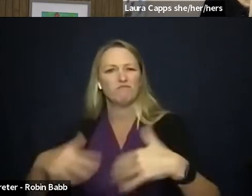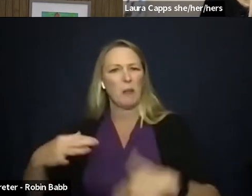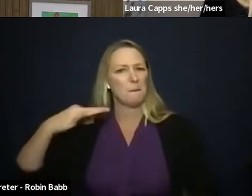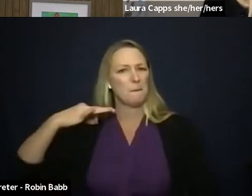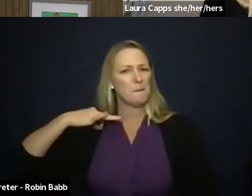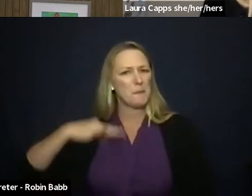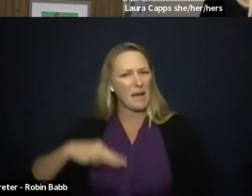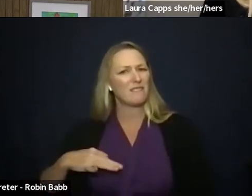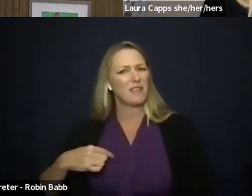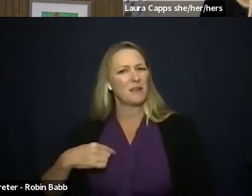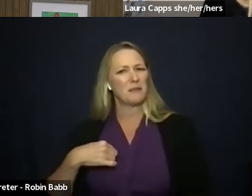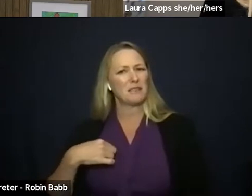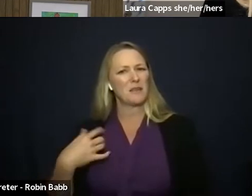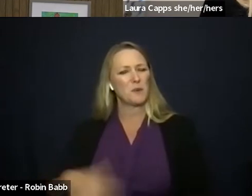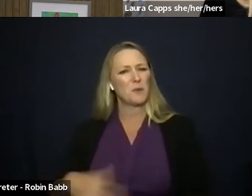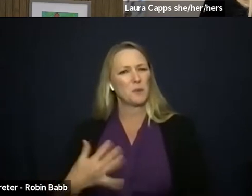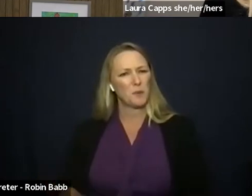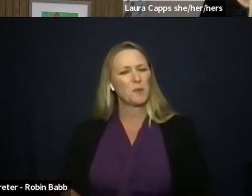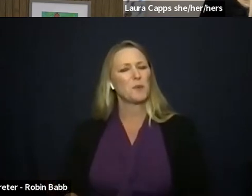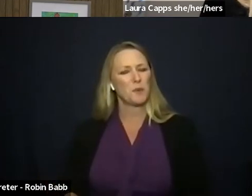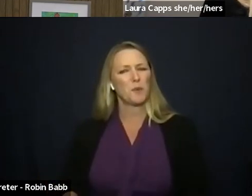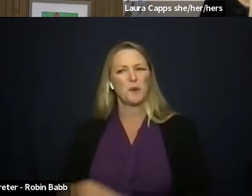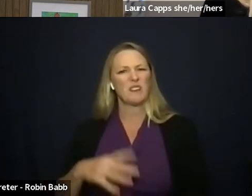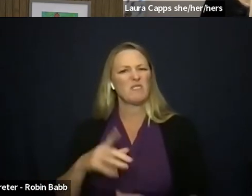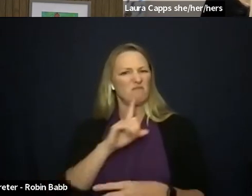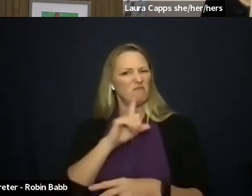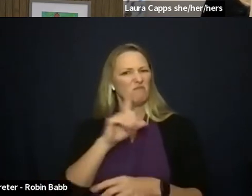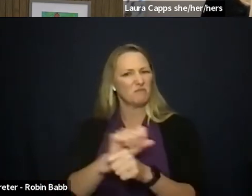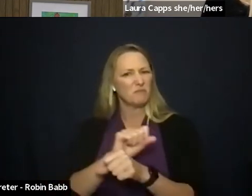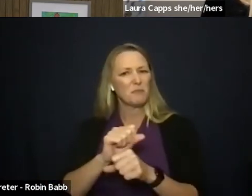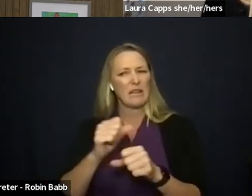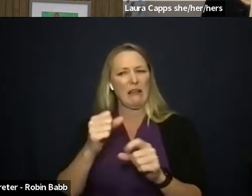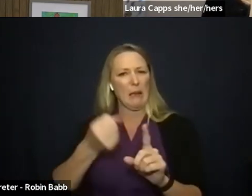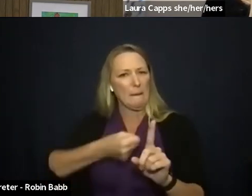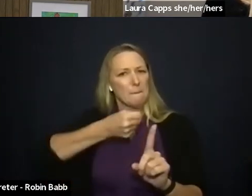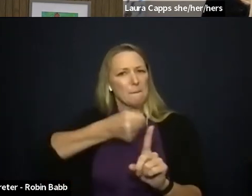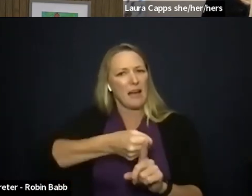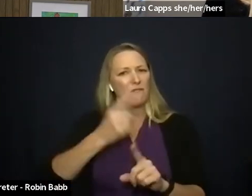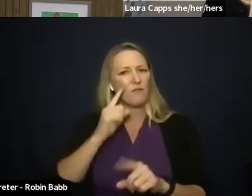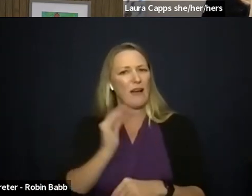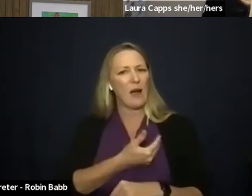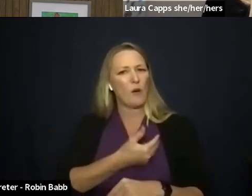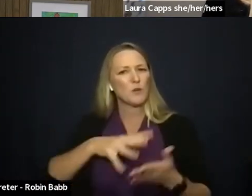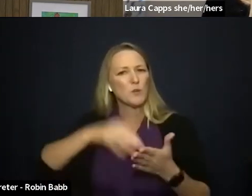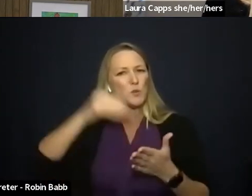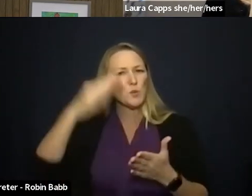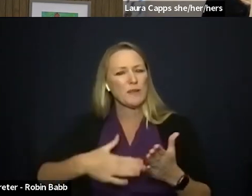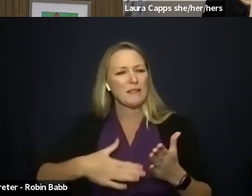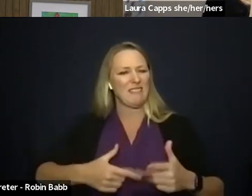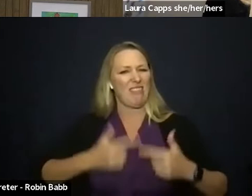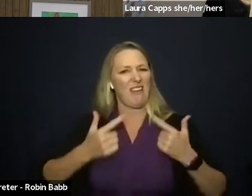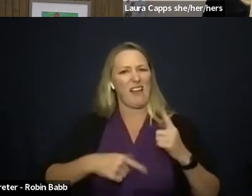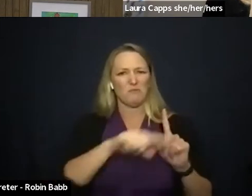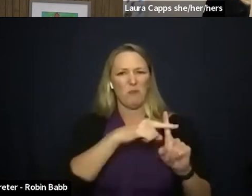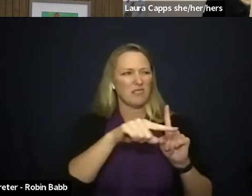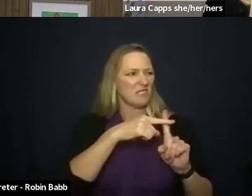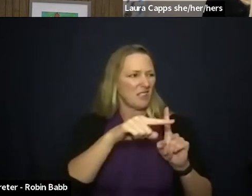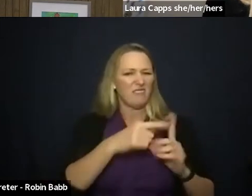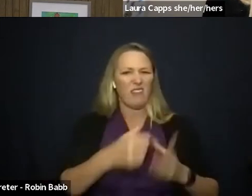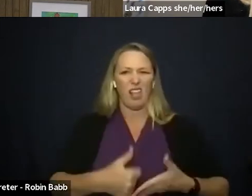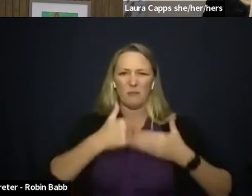it has really made a huge difference in the impact that it has on our students lives and the families thank you so